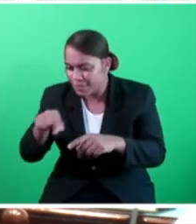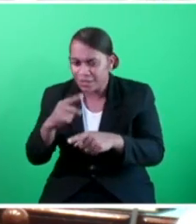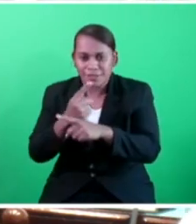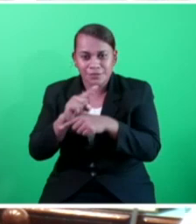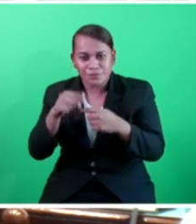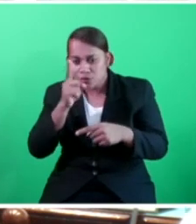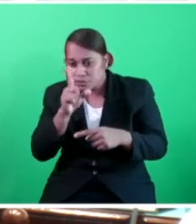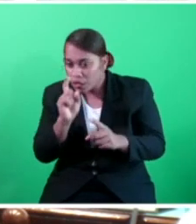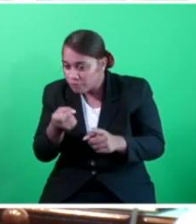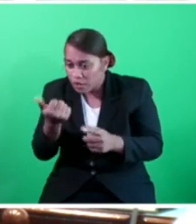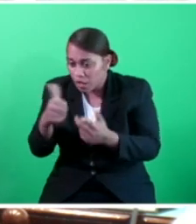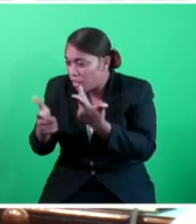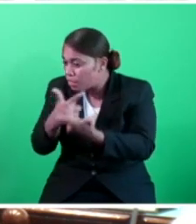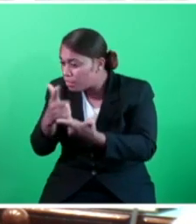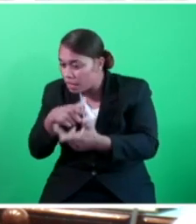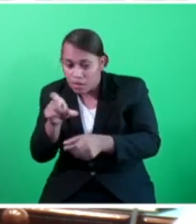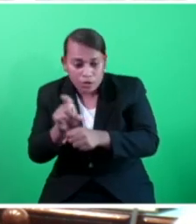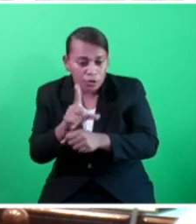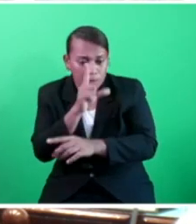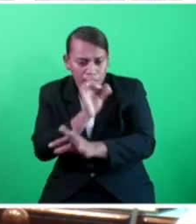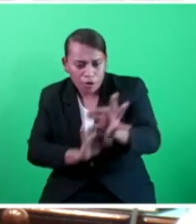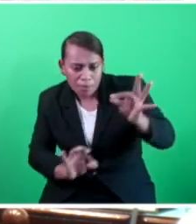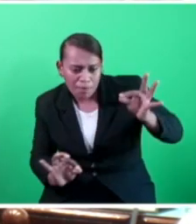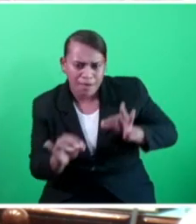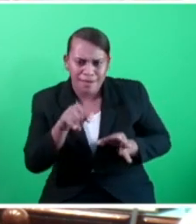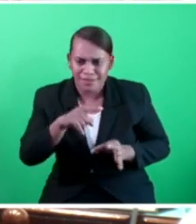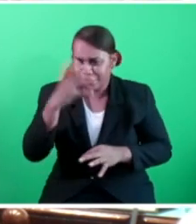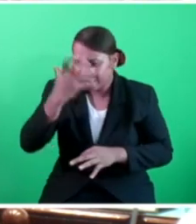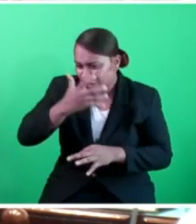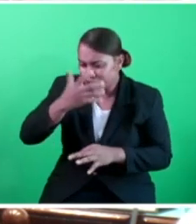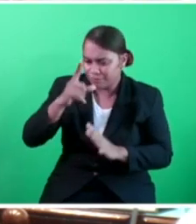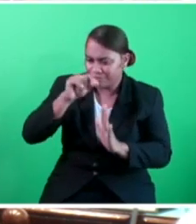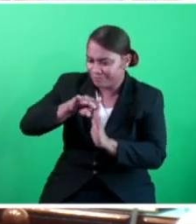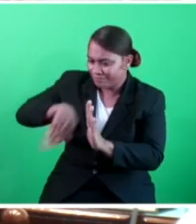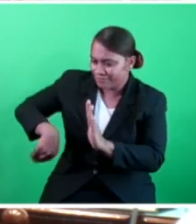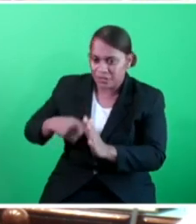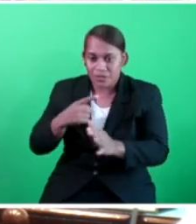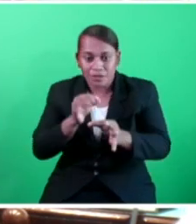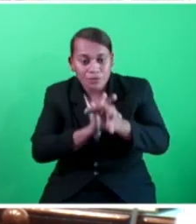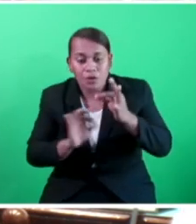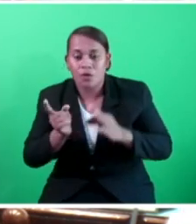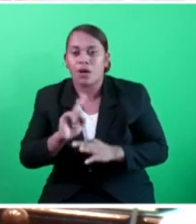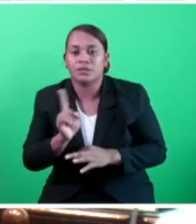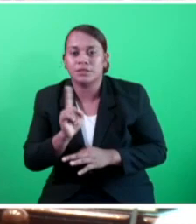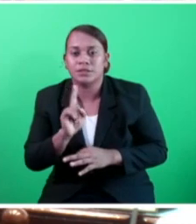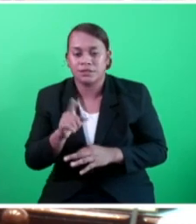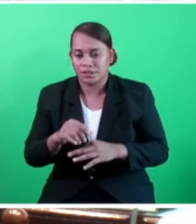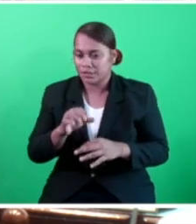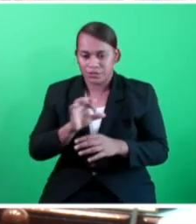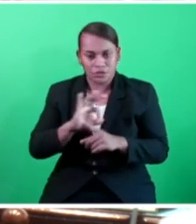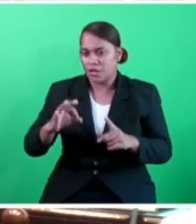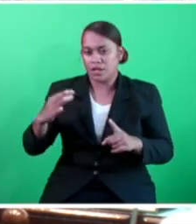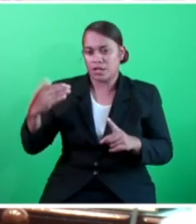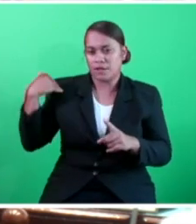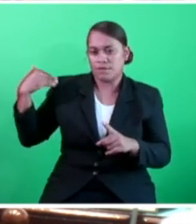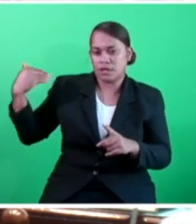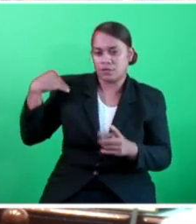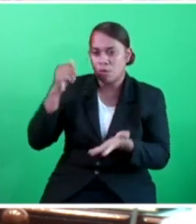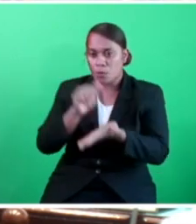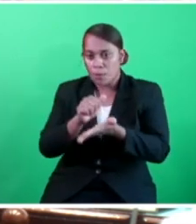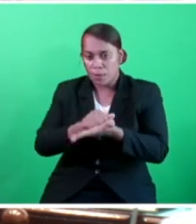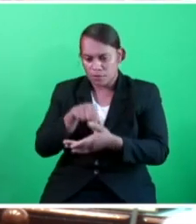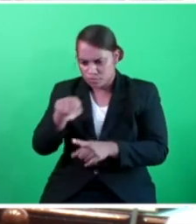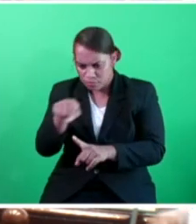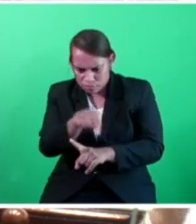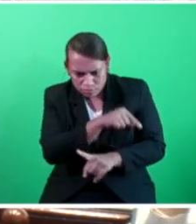alternatives which will ensure they will not negatively affect the agriculture sector or the household sector, and at the same time there will be no effect